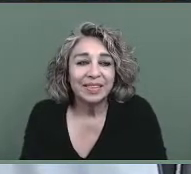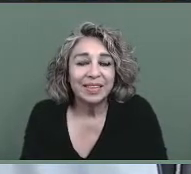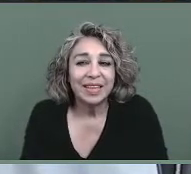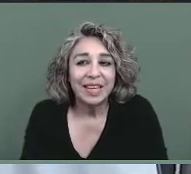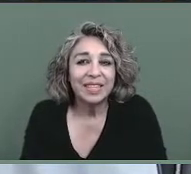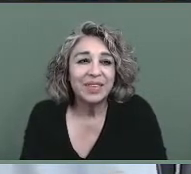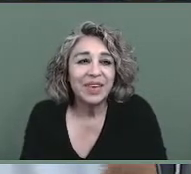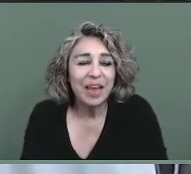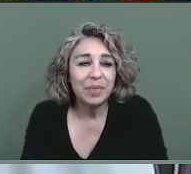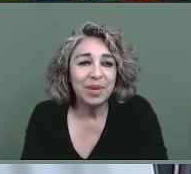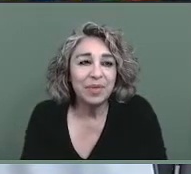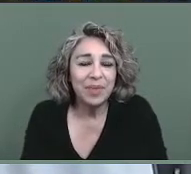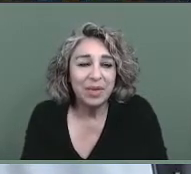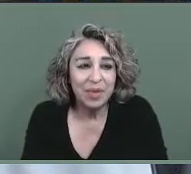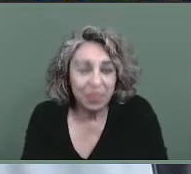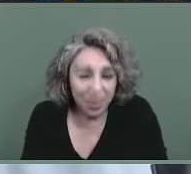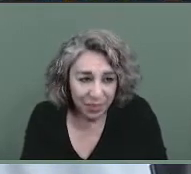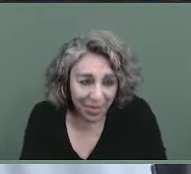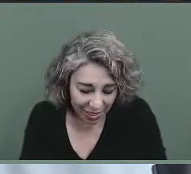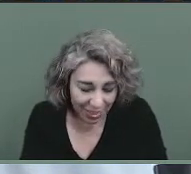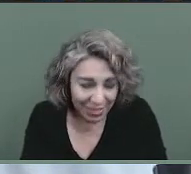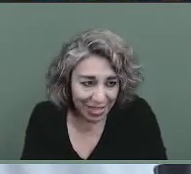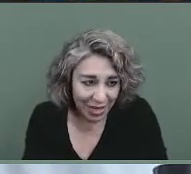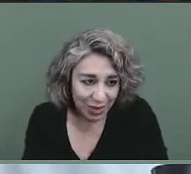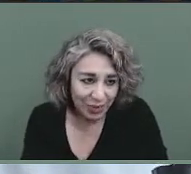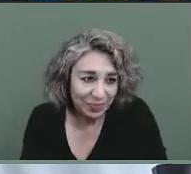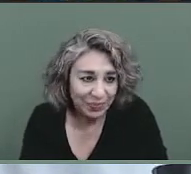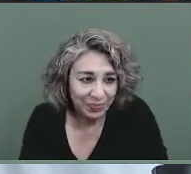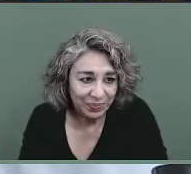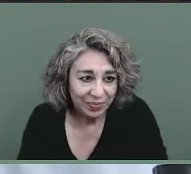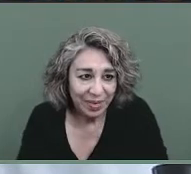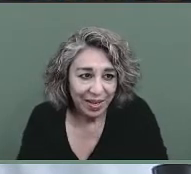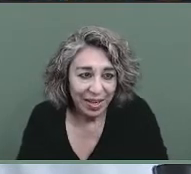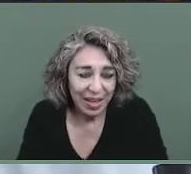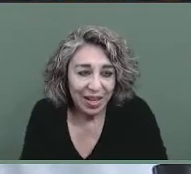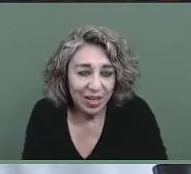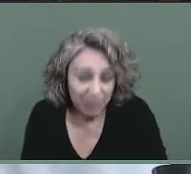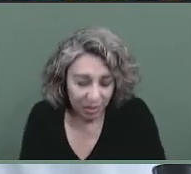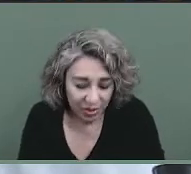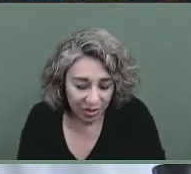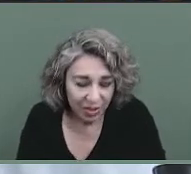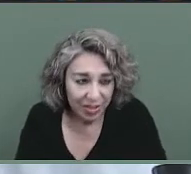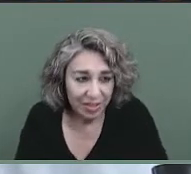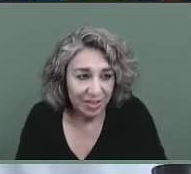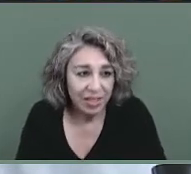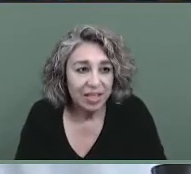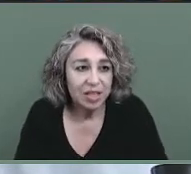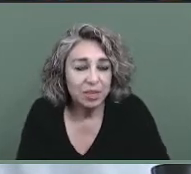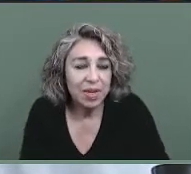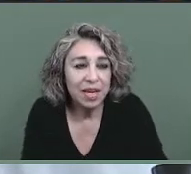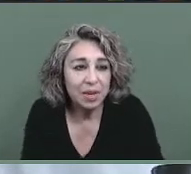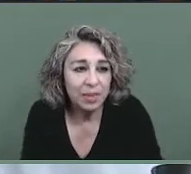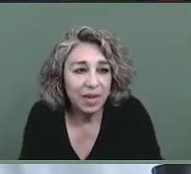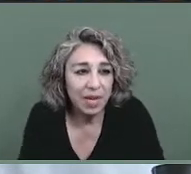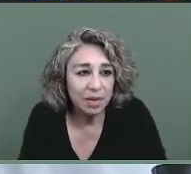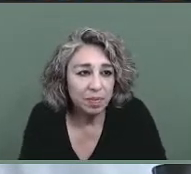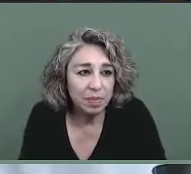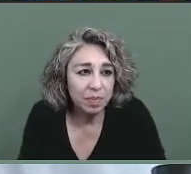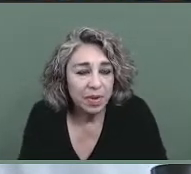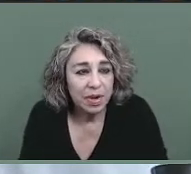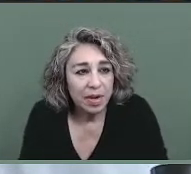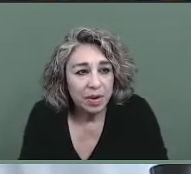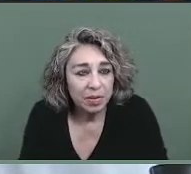he's very happy to be with the people in in cycle and also to be accompanied